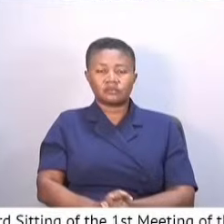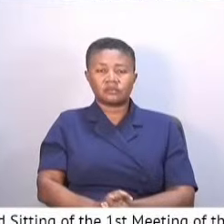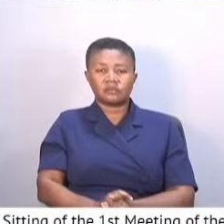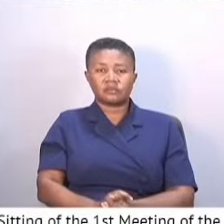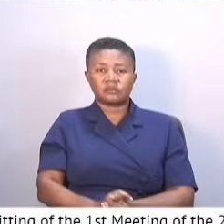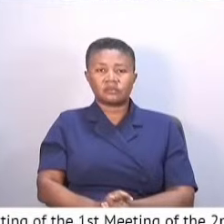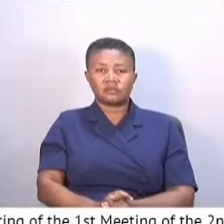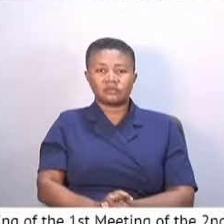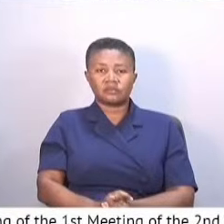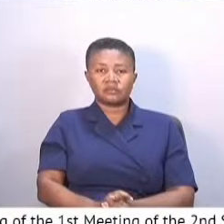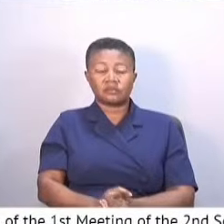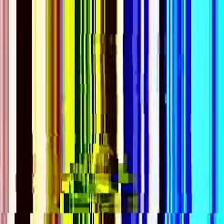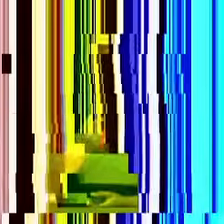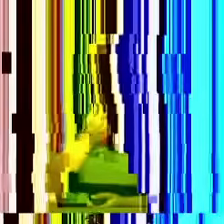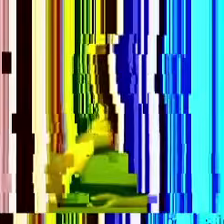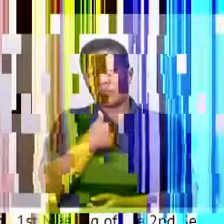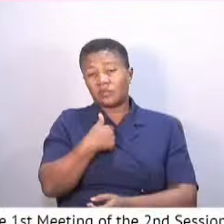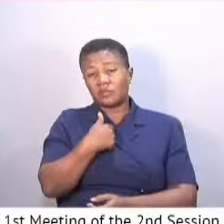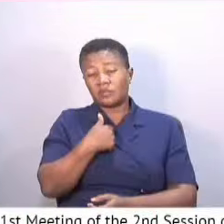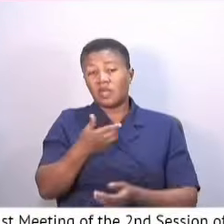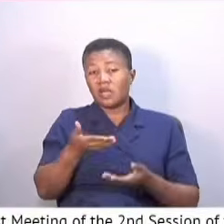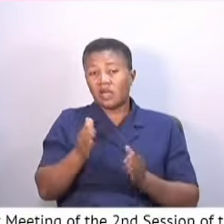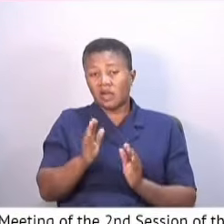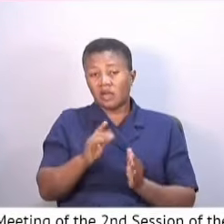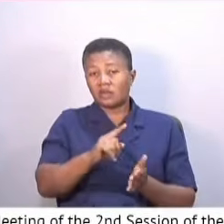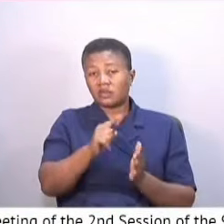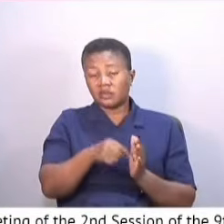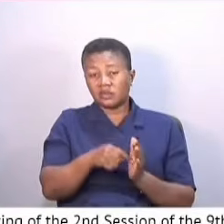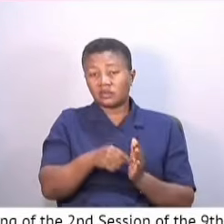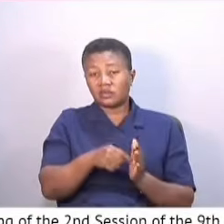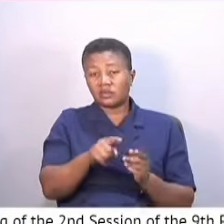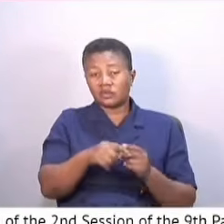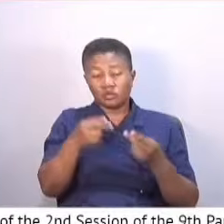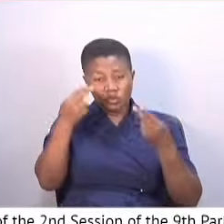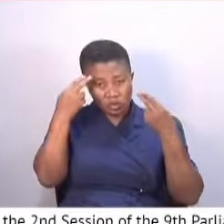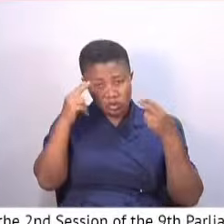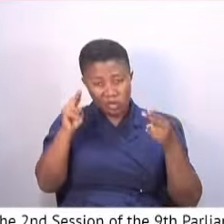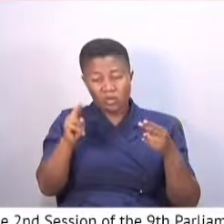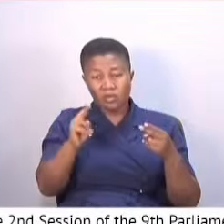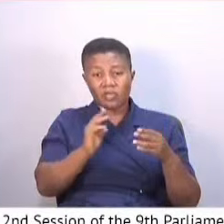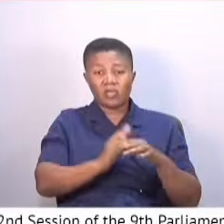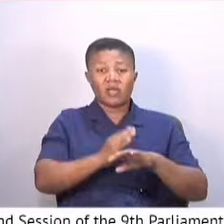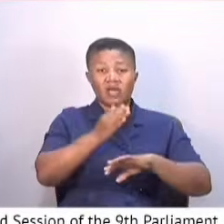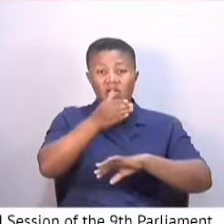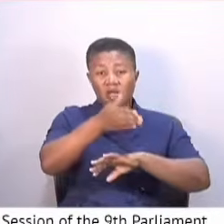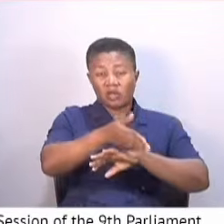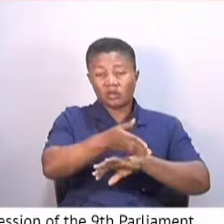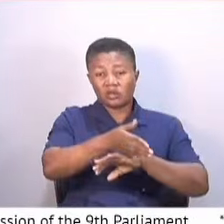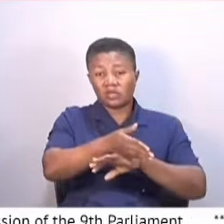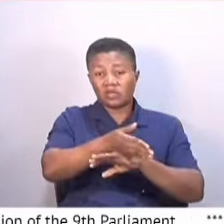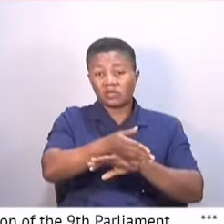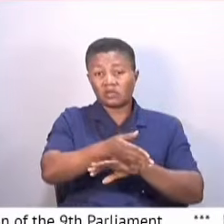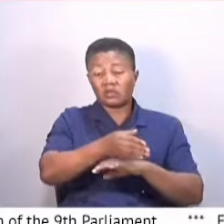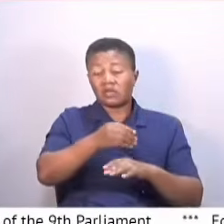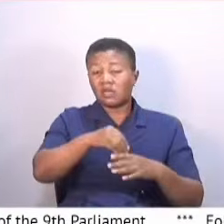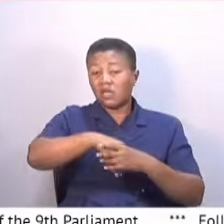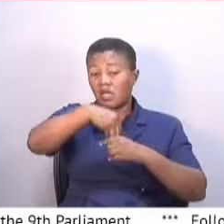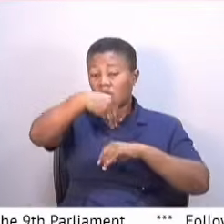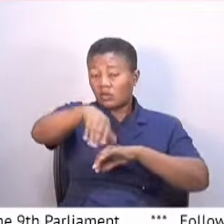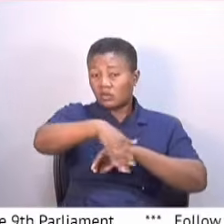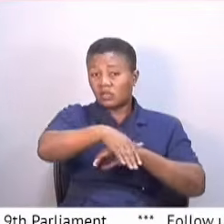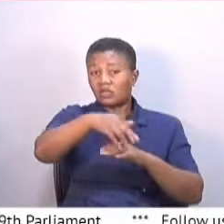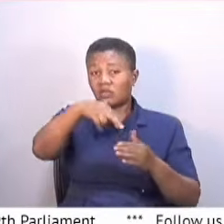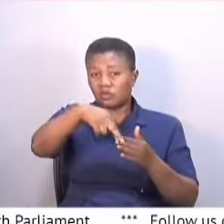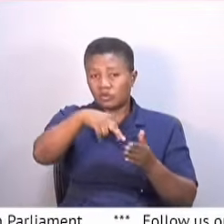You see, I have allowed this to happen outside even the rules. So sometimes you have to